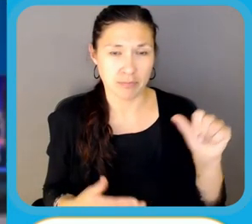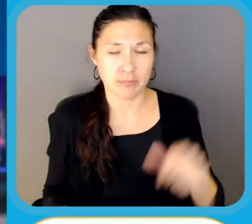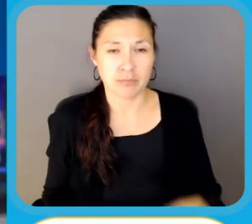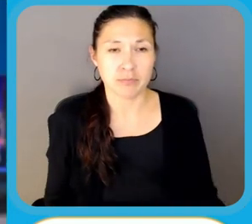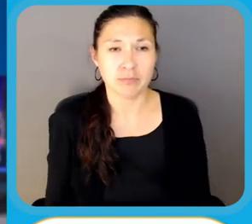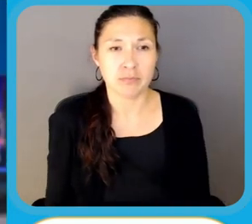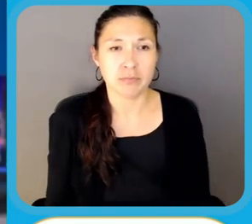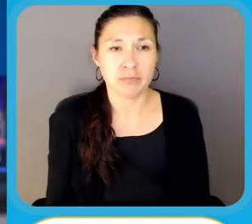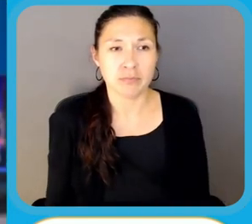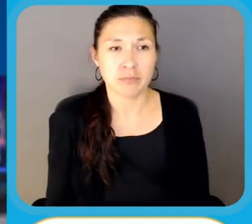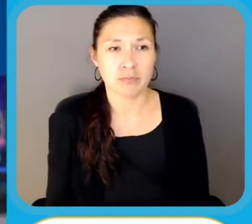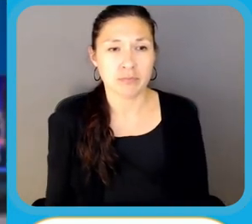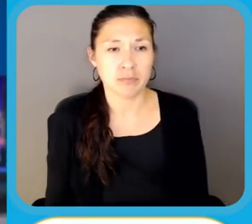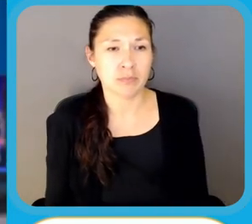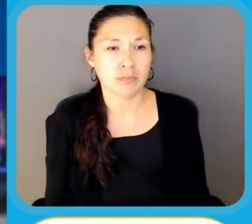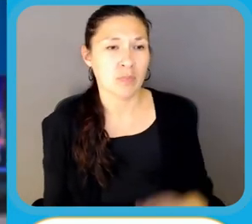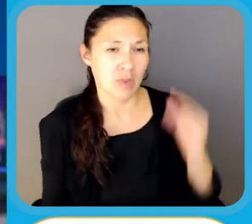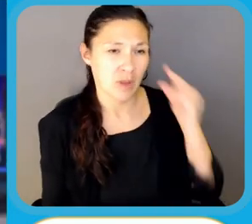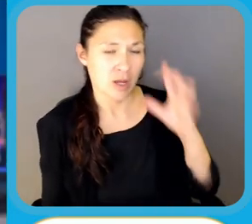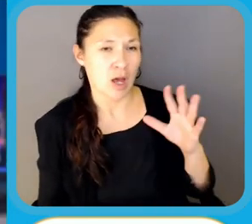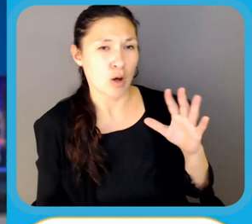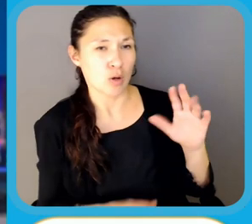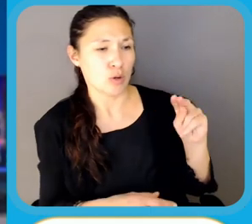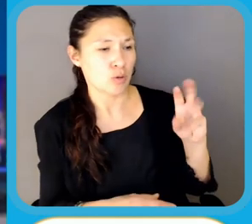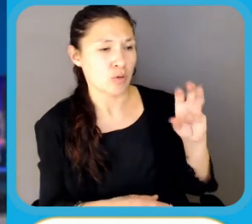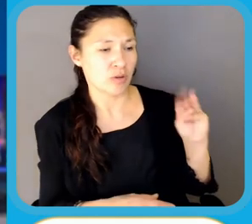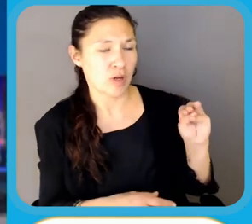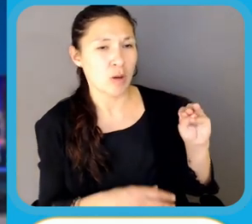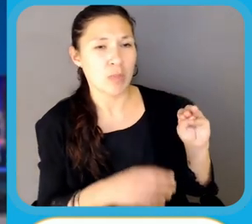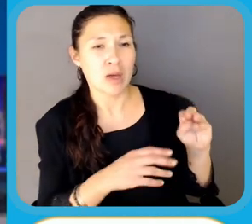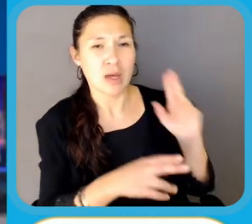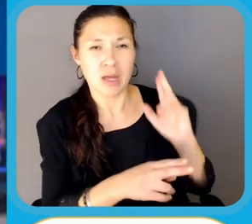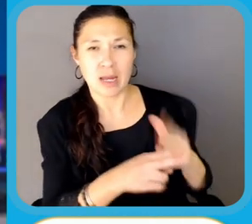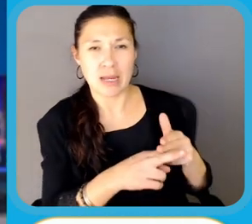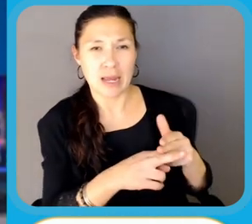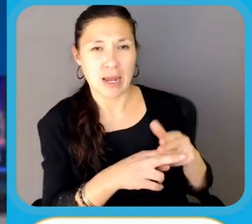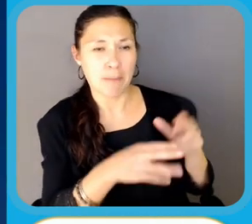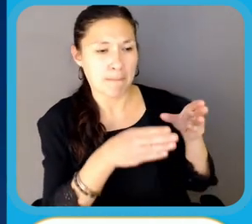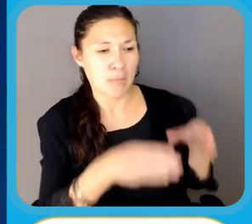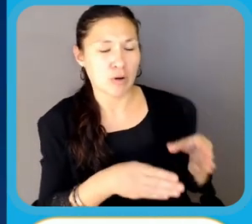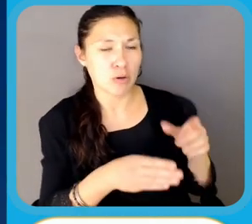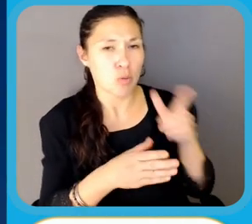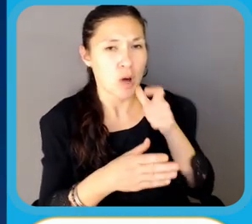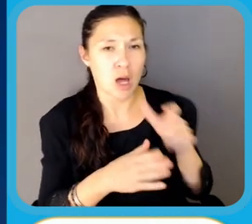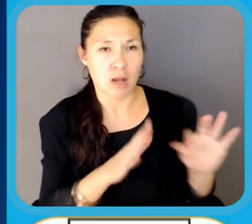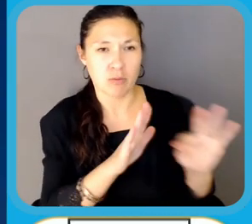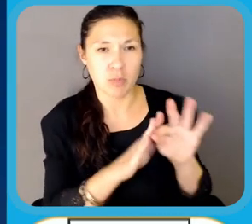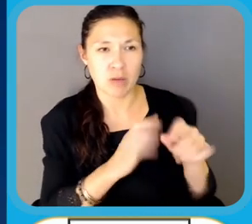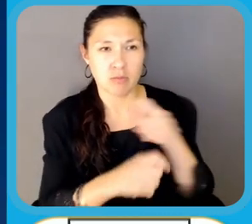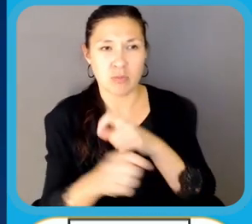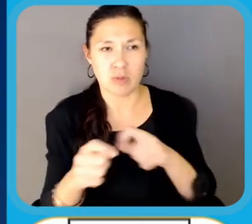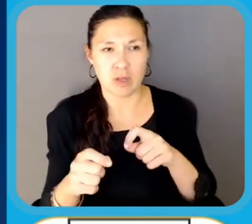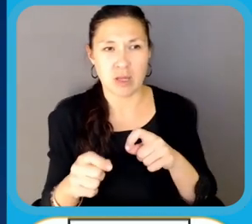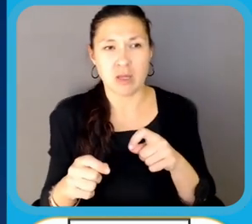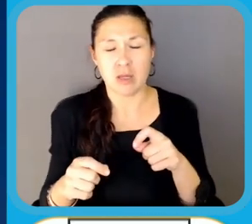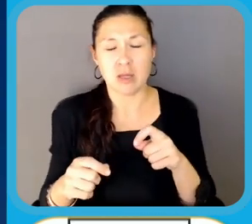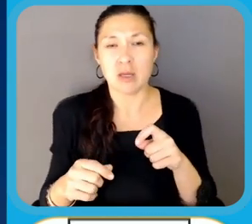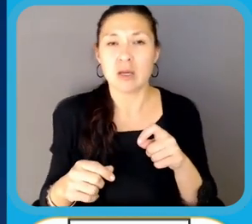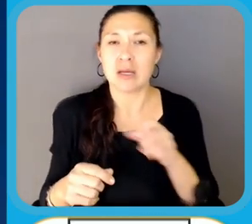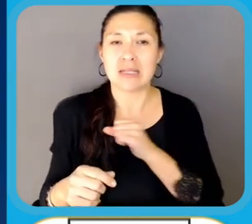Governor Gavin Newsom just named the person he wants to fill Kamala Harris's Senate seat. This is big news right here. It's Secretary of State Alex